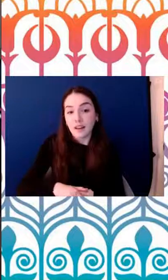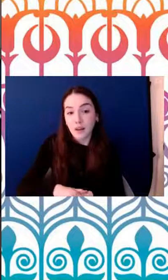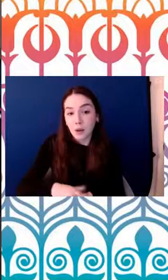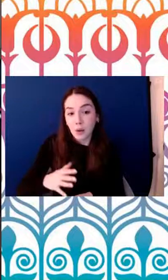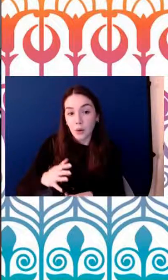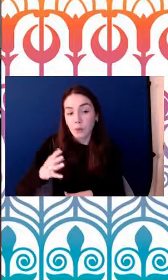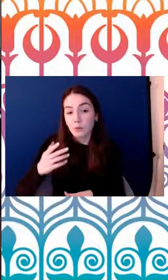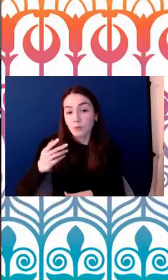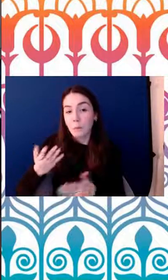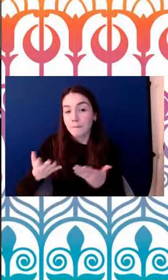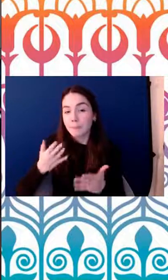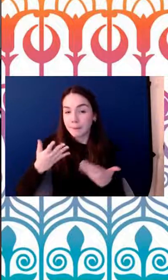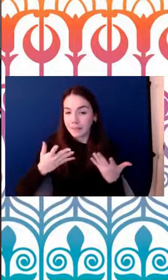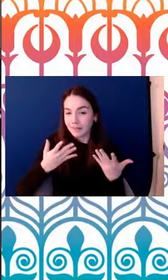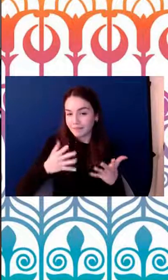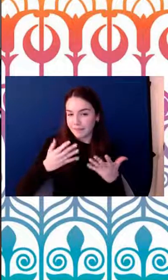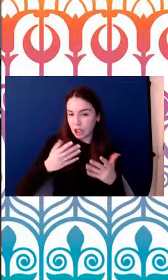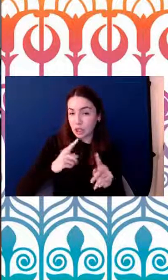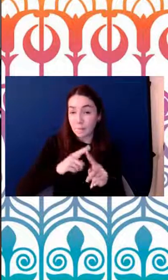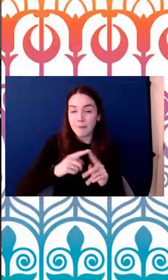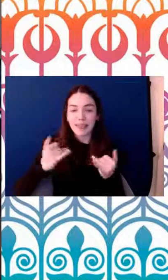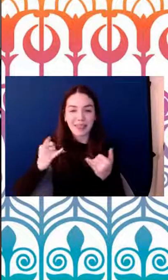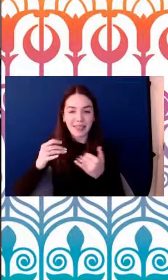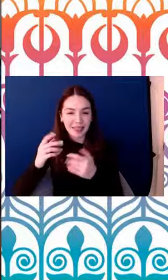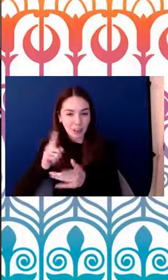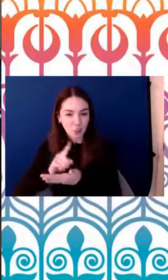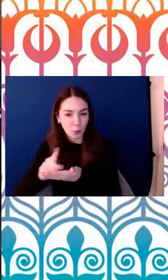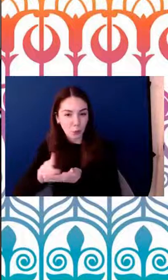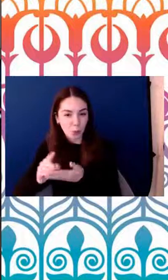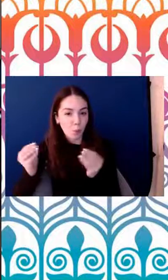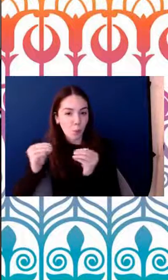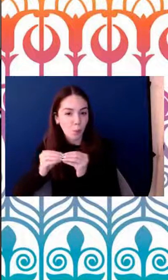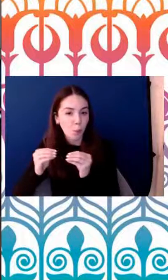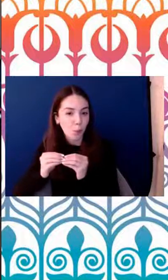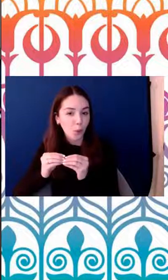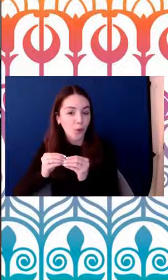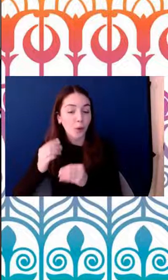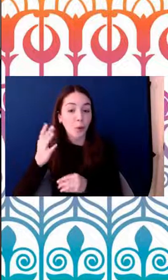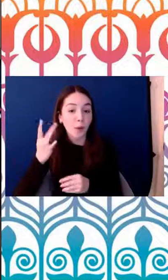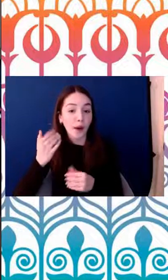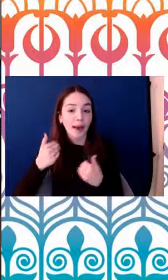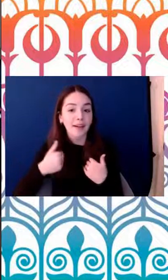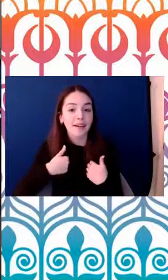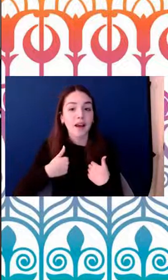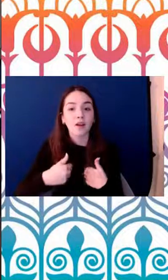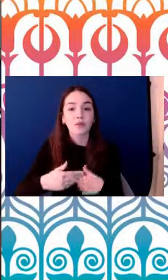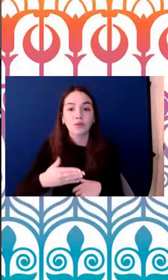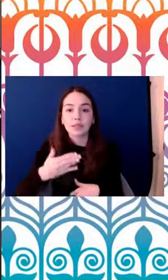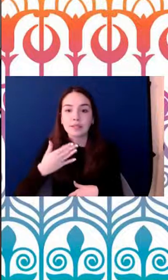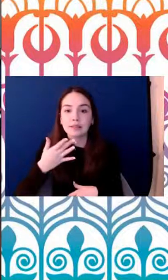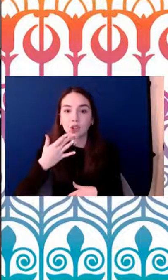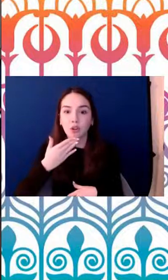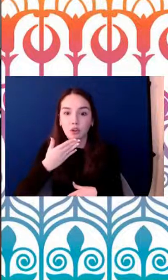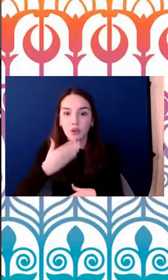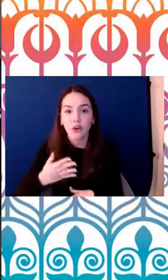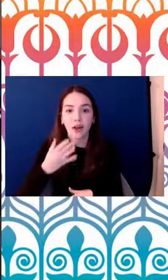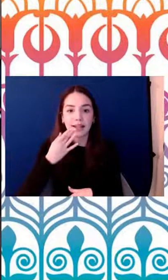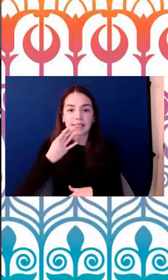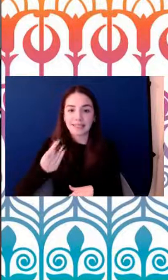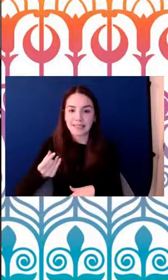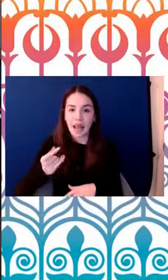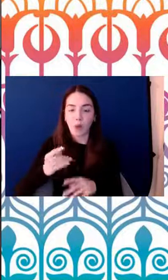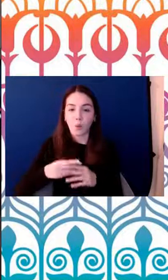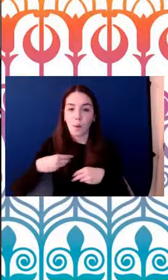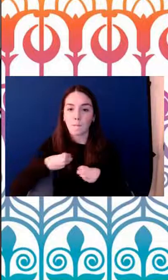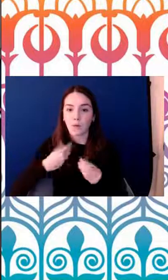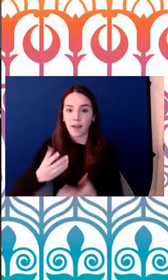week we're putting it in a little bit more because we have a really good snack and it's going to fuel your body